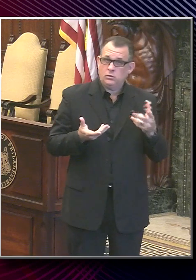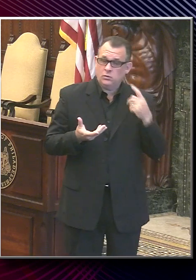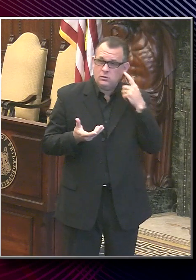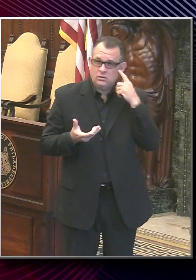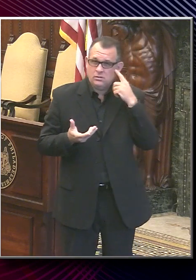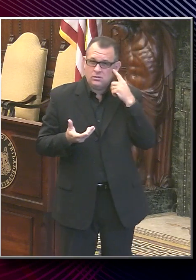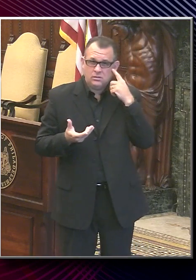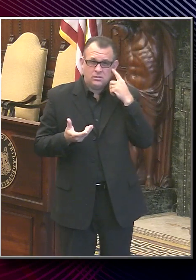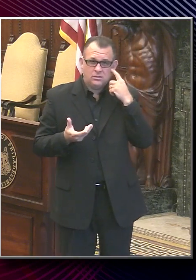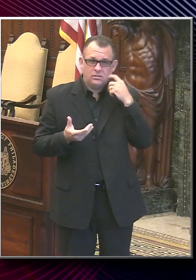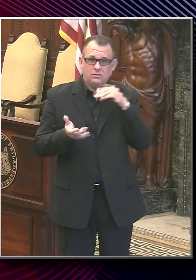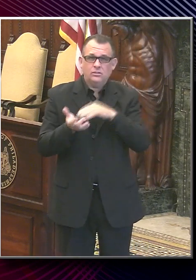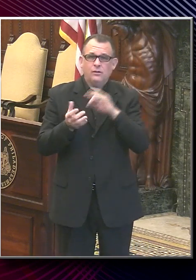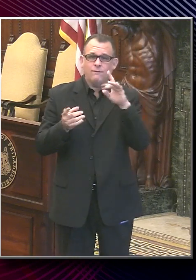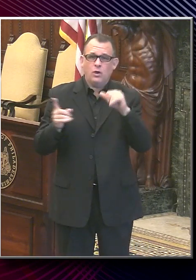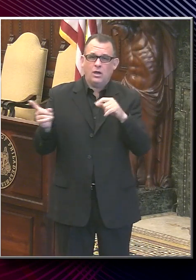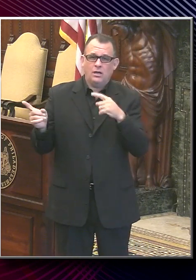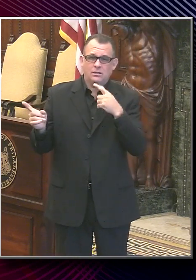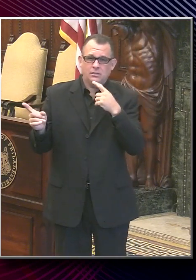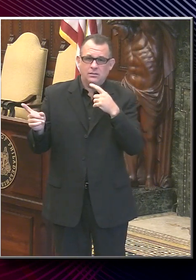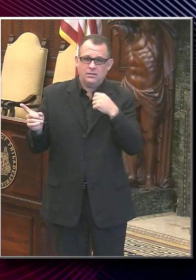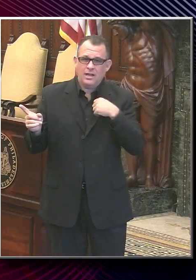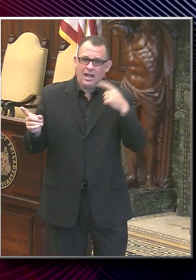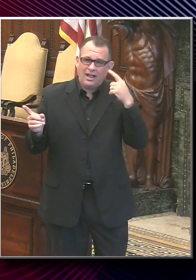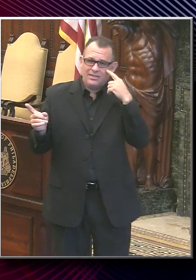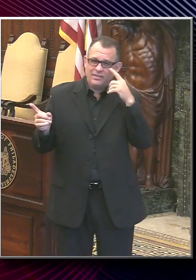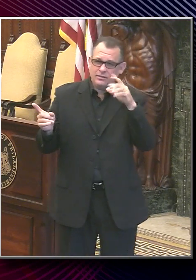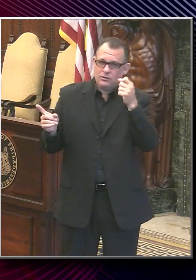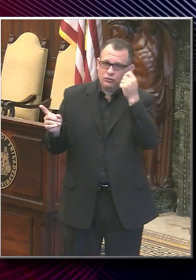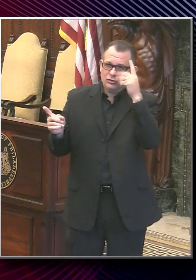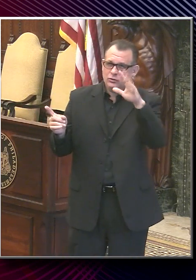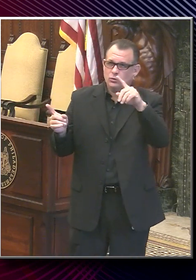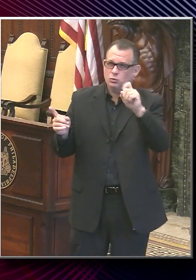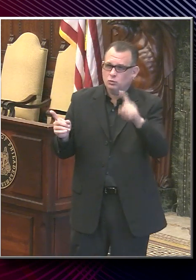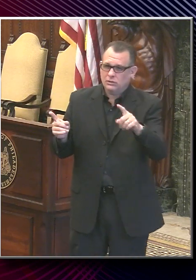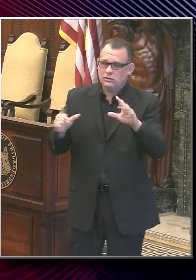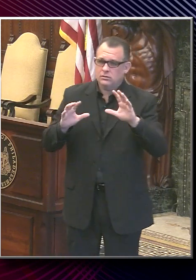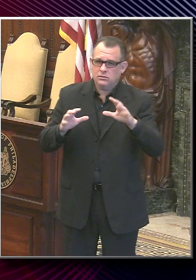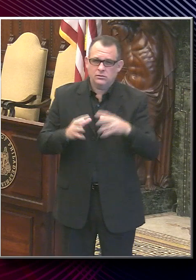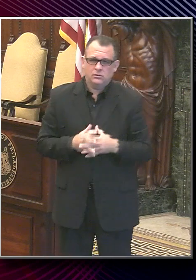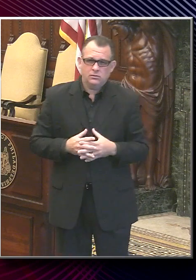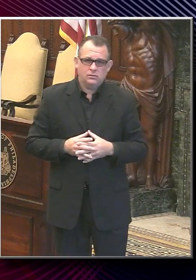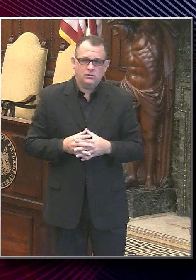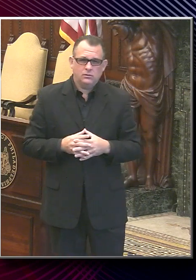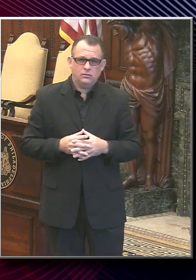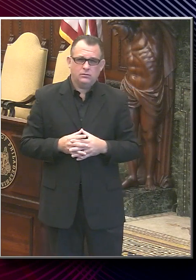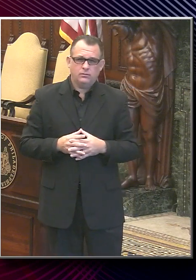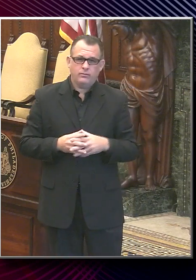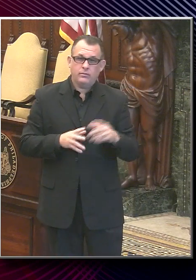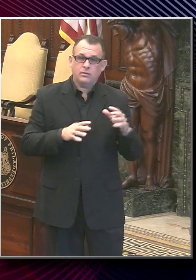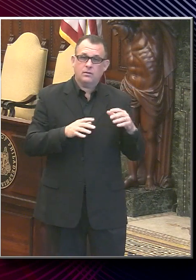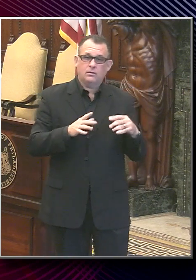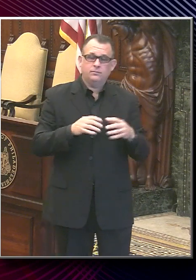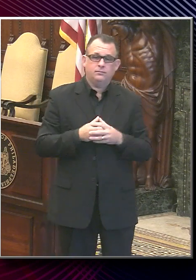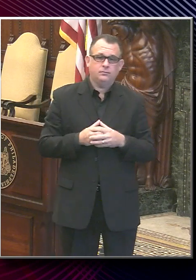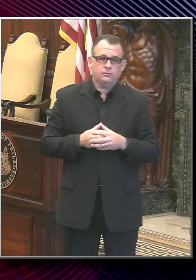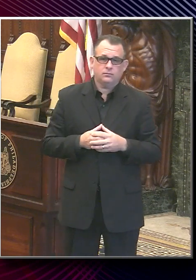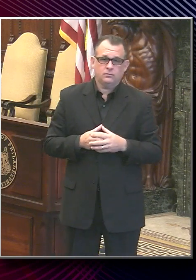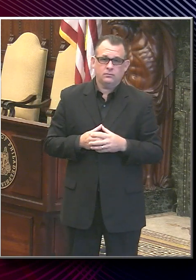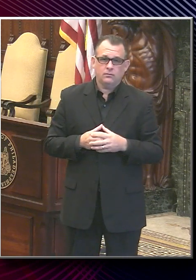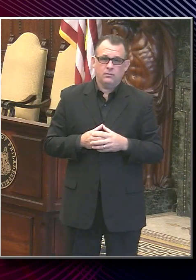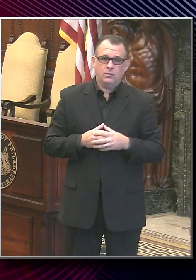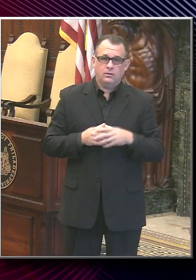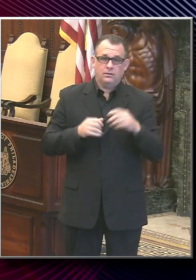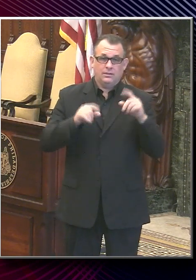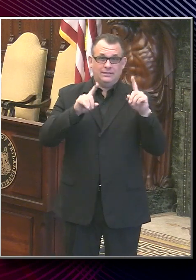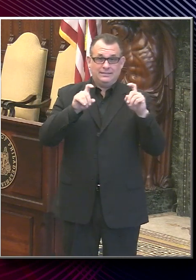Yeah, the connection wasn't good. I think I understood your question is, can we get redirect the testing to hospital laboratories so we get a quicker turnaround?